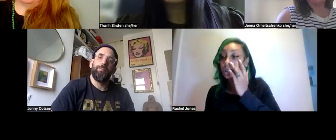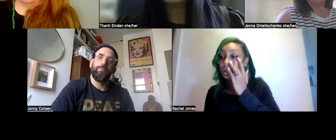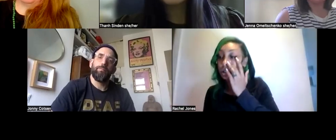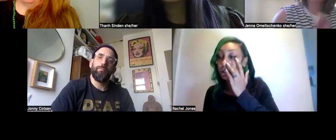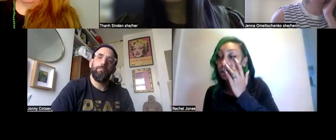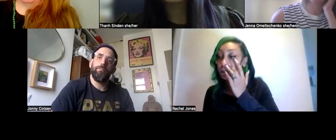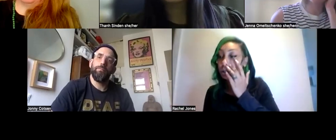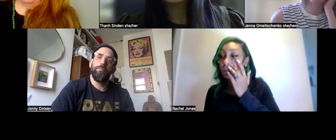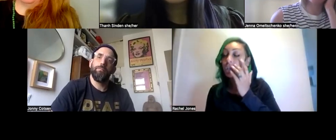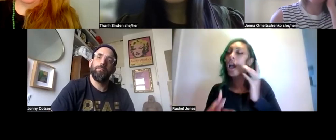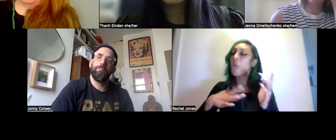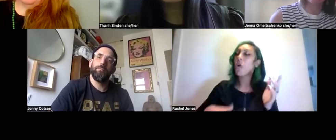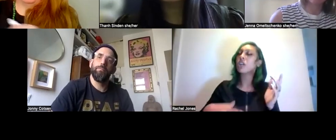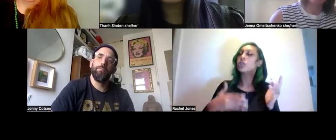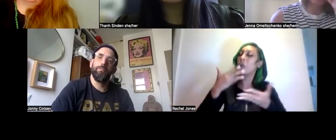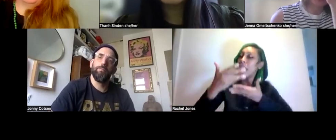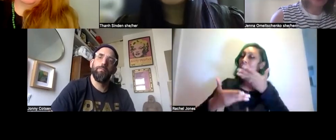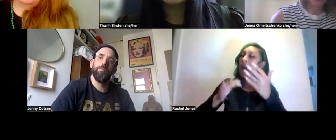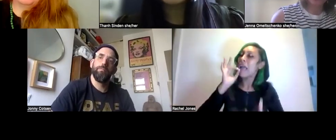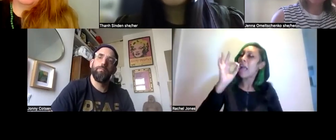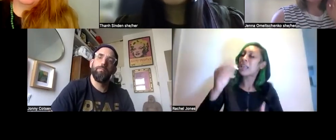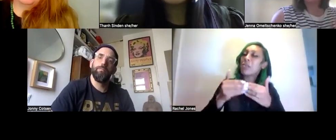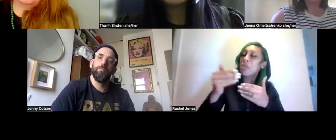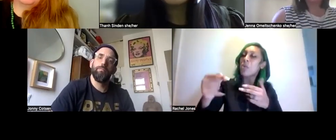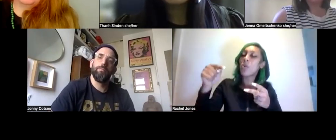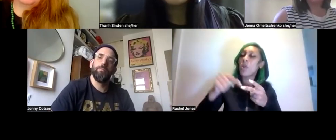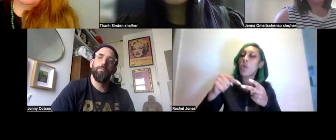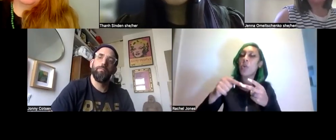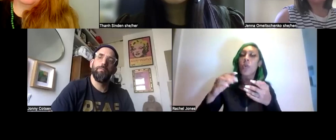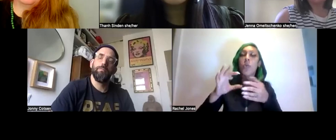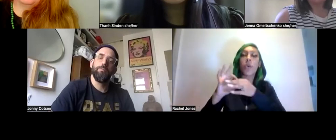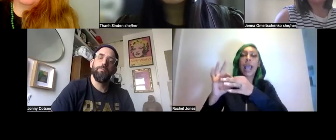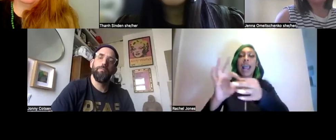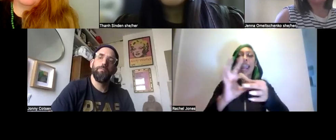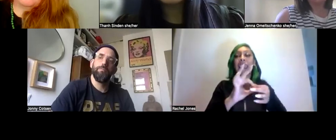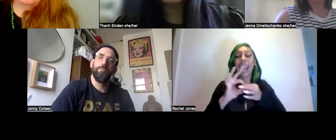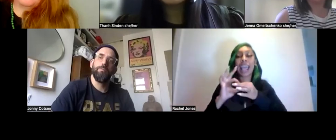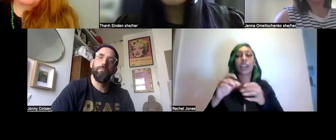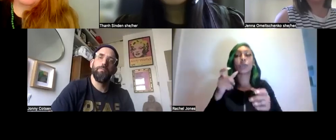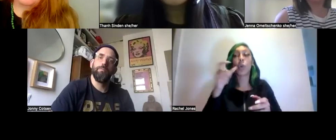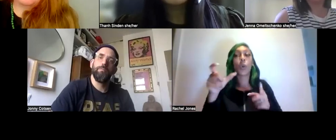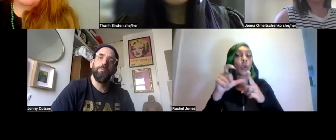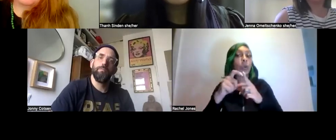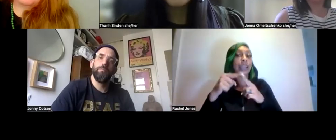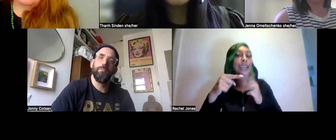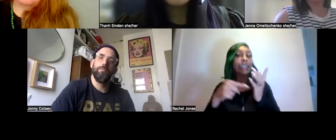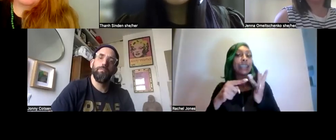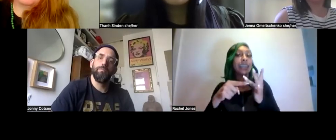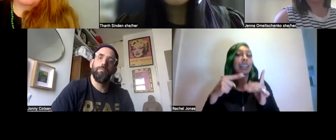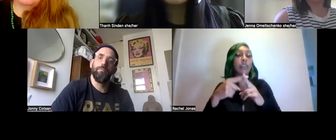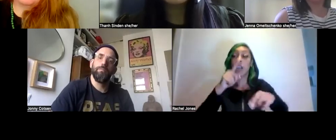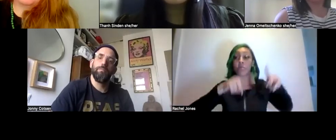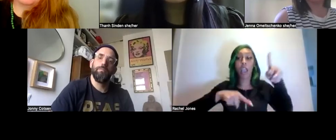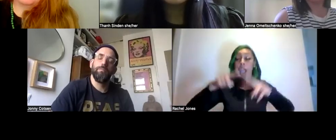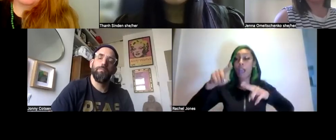more about with you this morning is a network called Museum Detox, which is a diverse network for Black, Asian